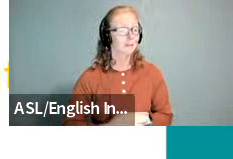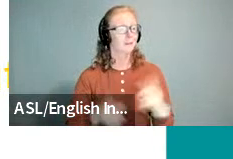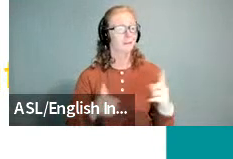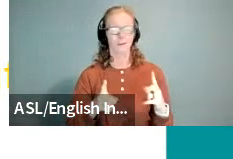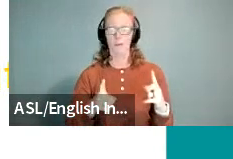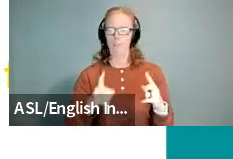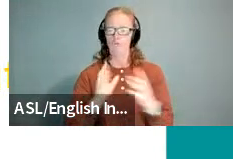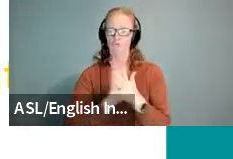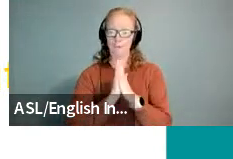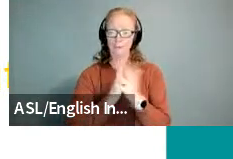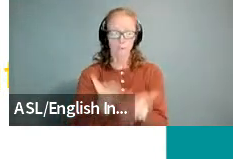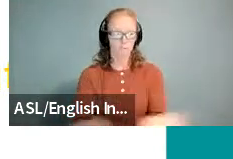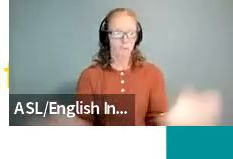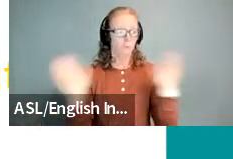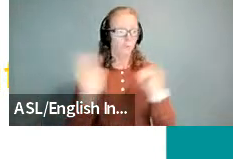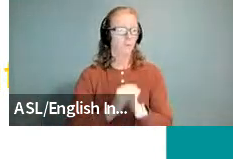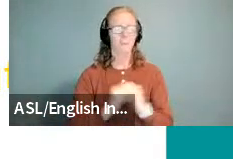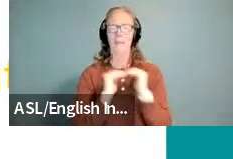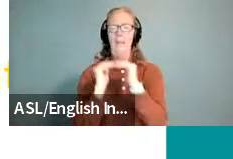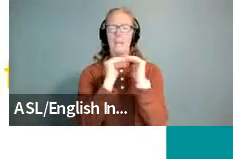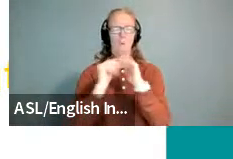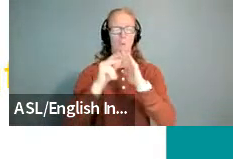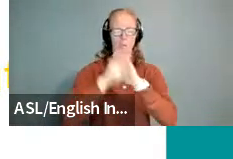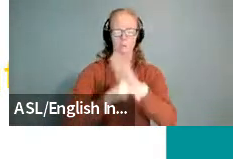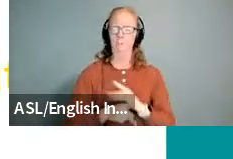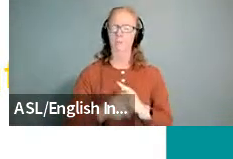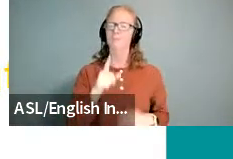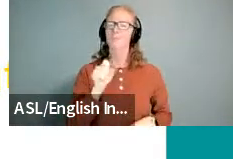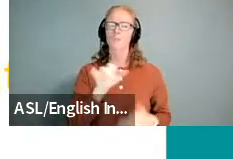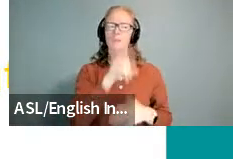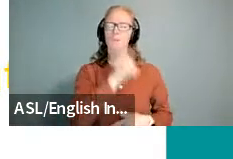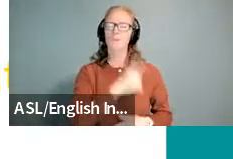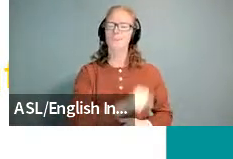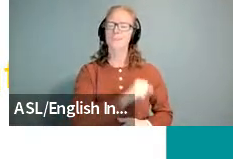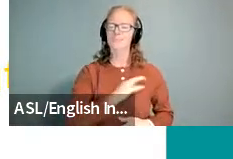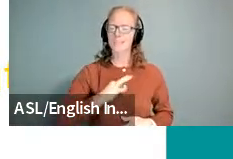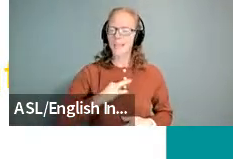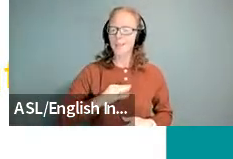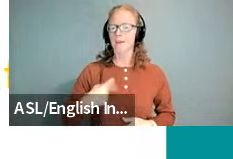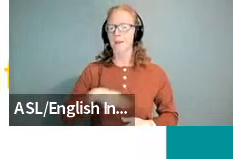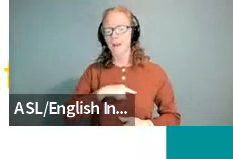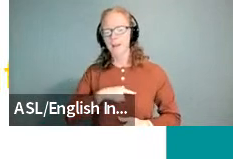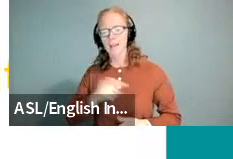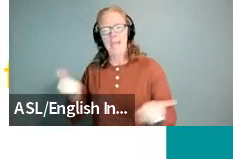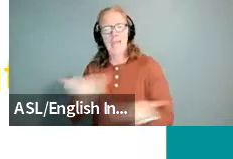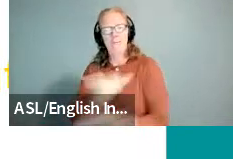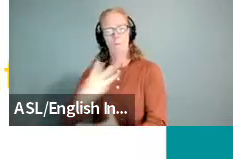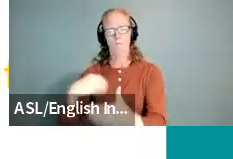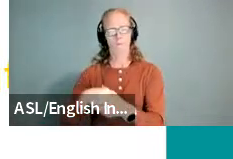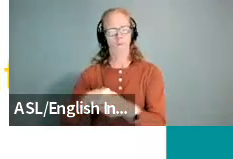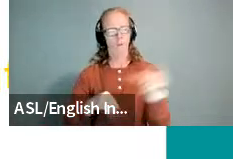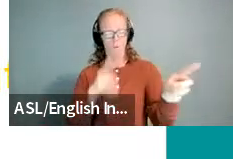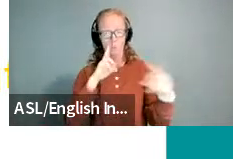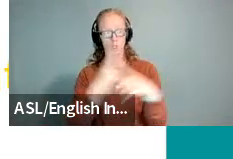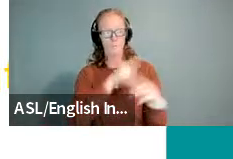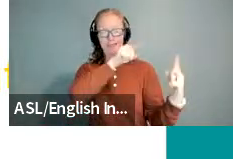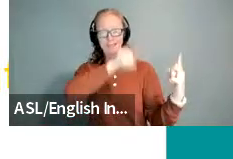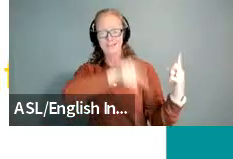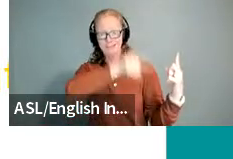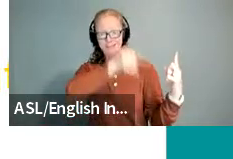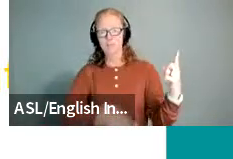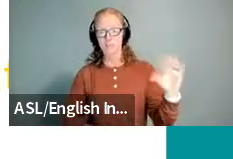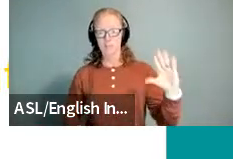and both Lisa and I, as well as all of those involved, will use to